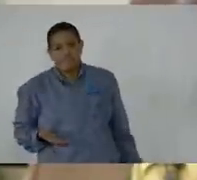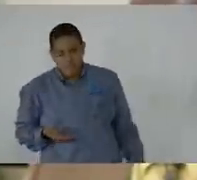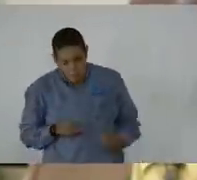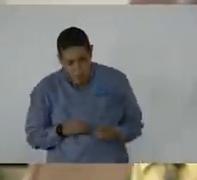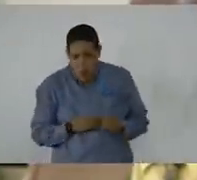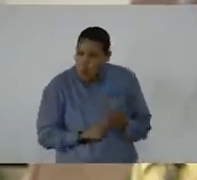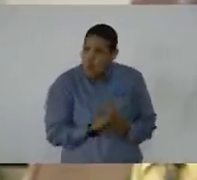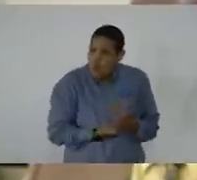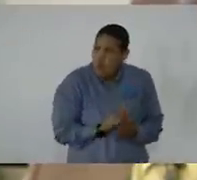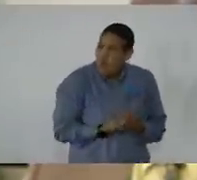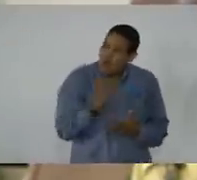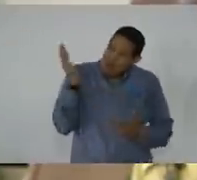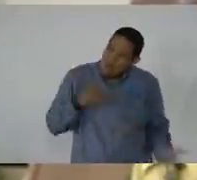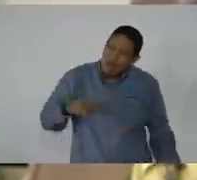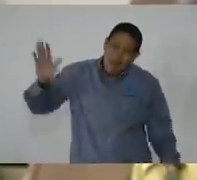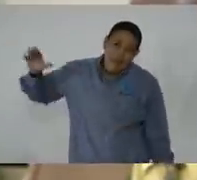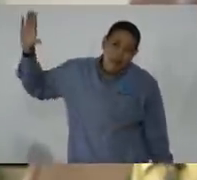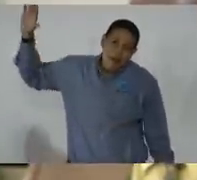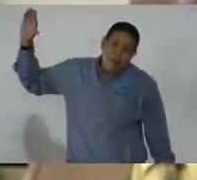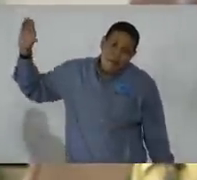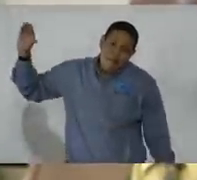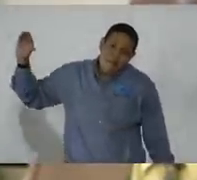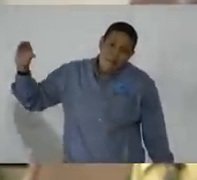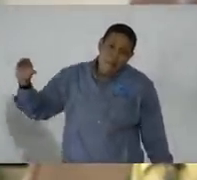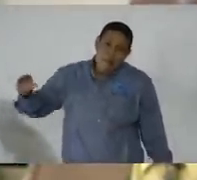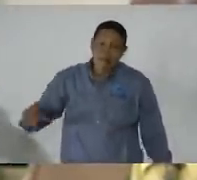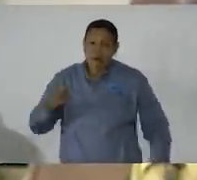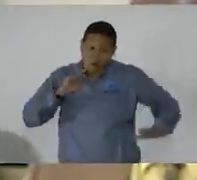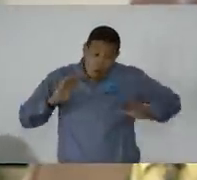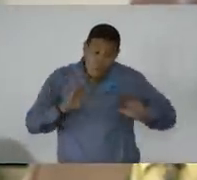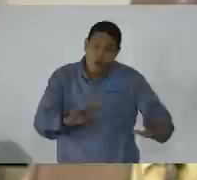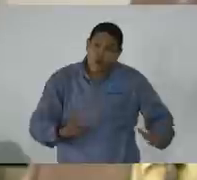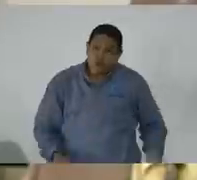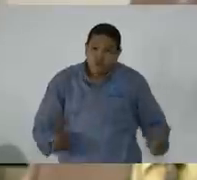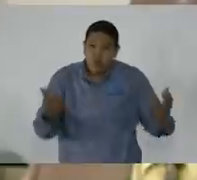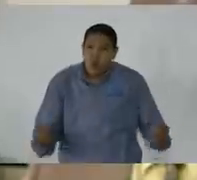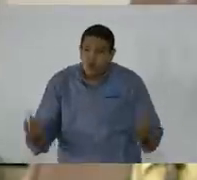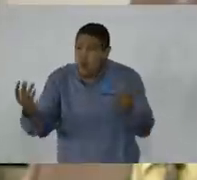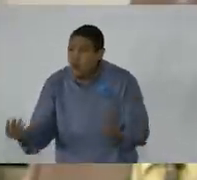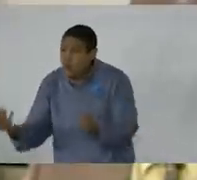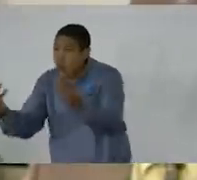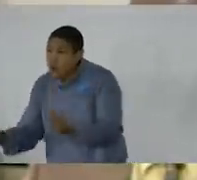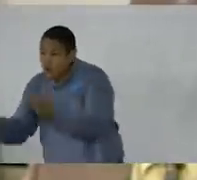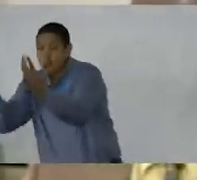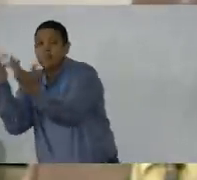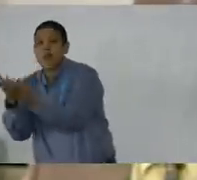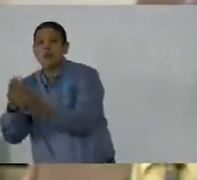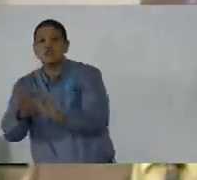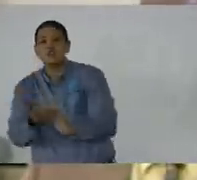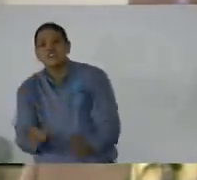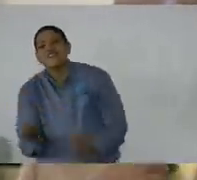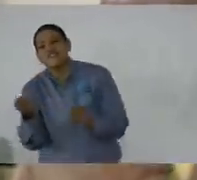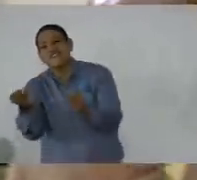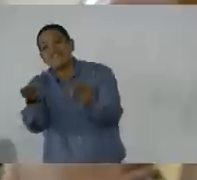our investors as we support boosting production to meet our local needs and to